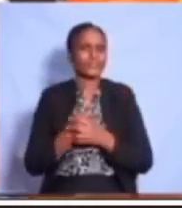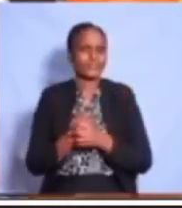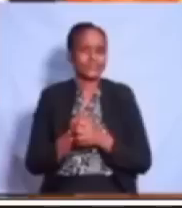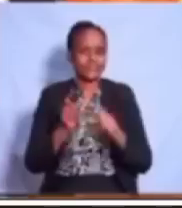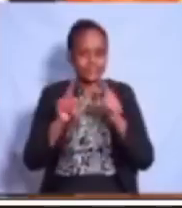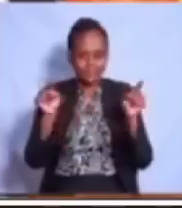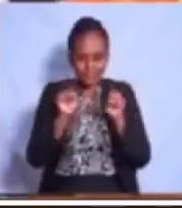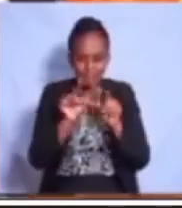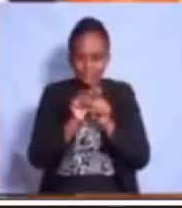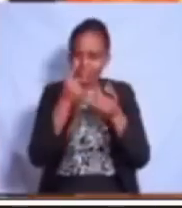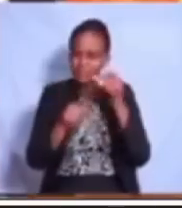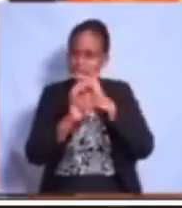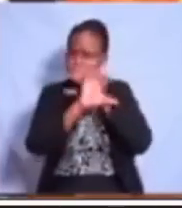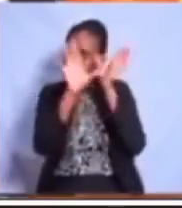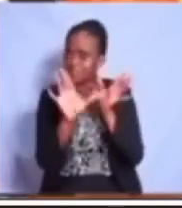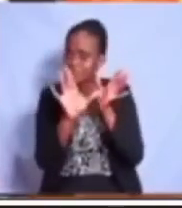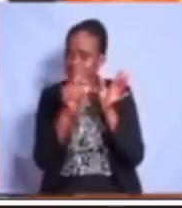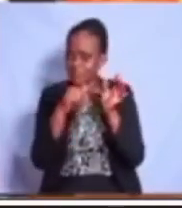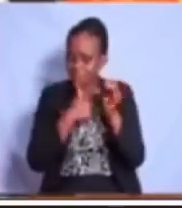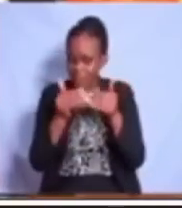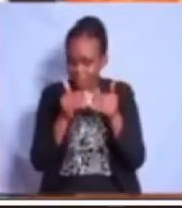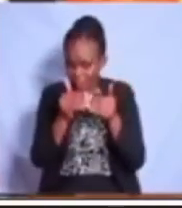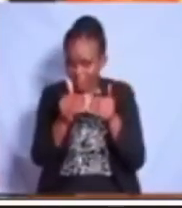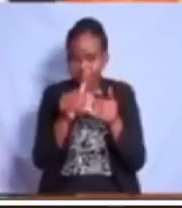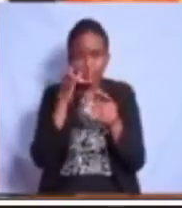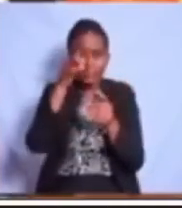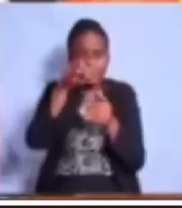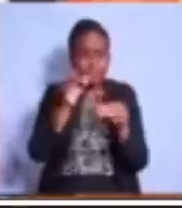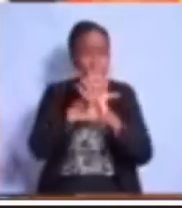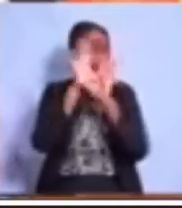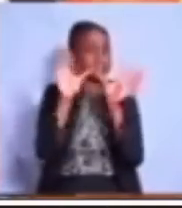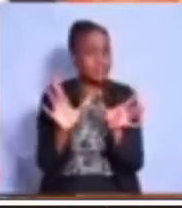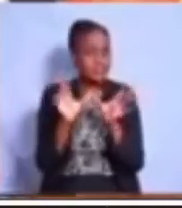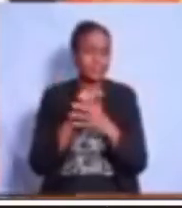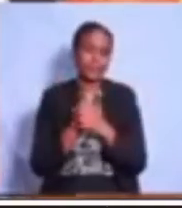But the sight is clear. Where we are going, it's clear.